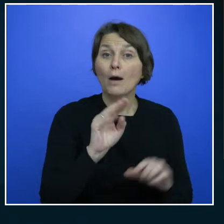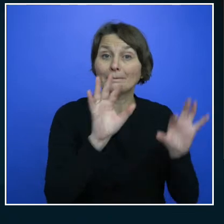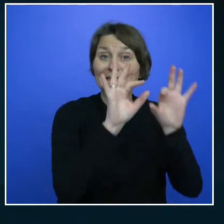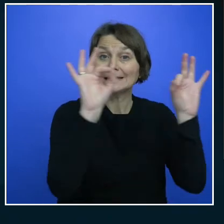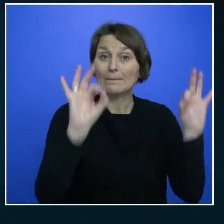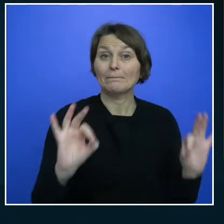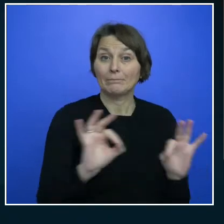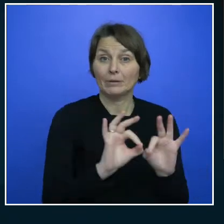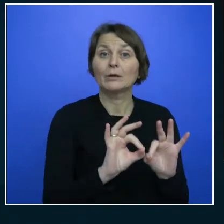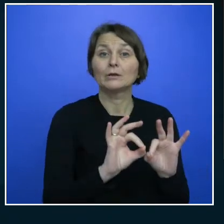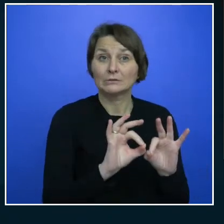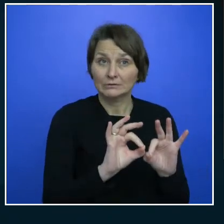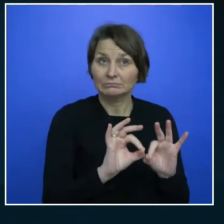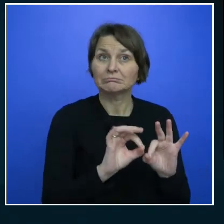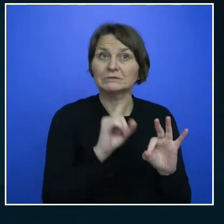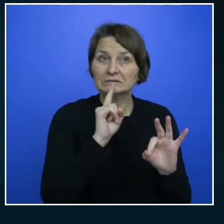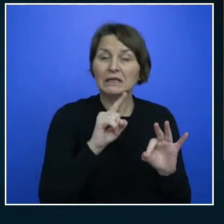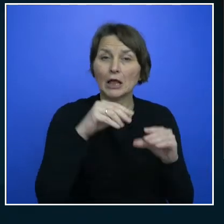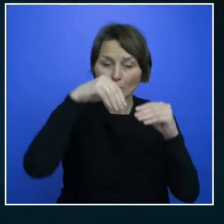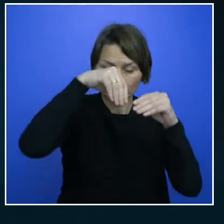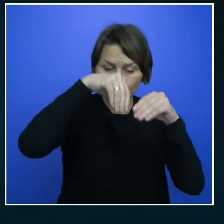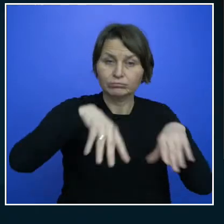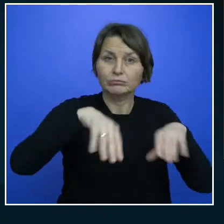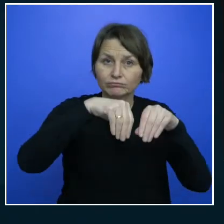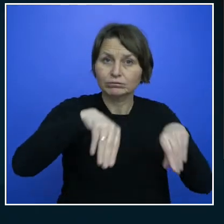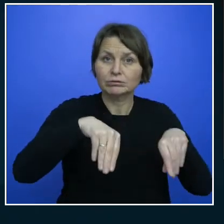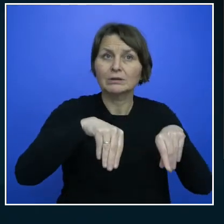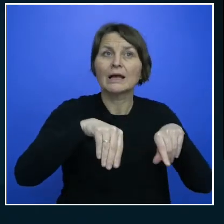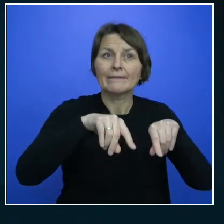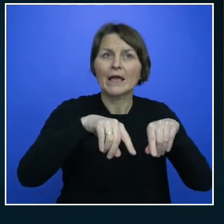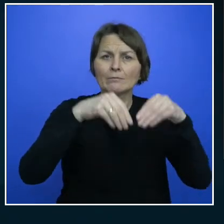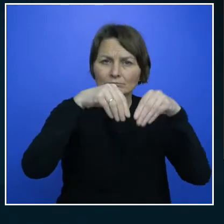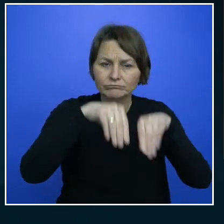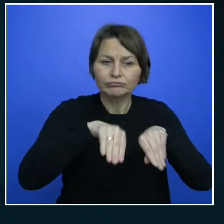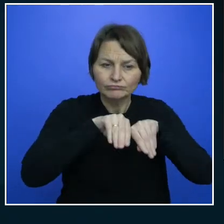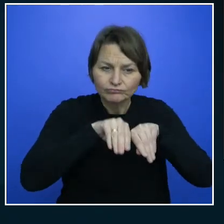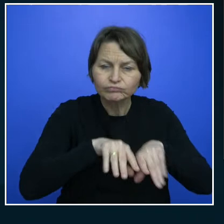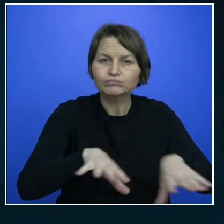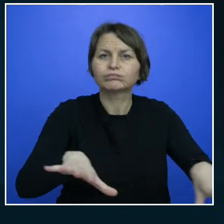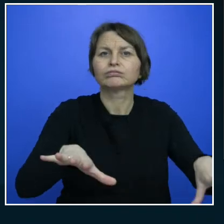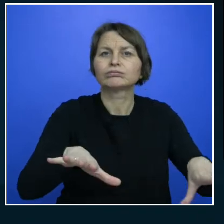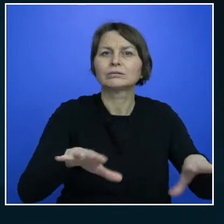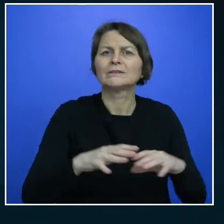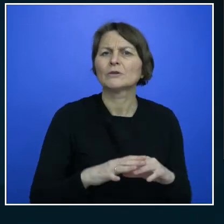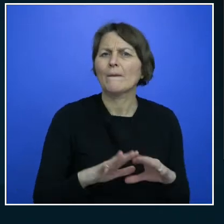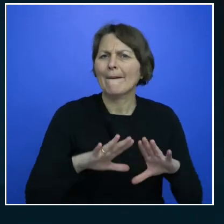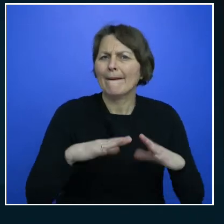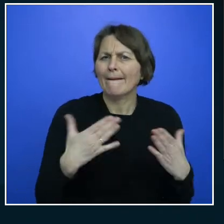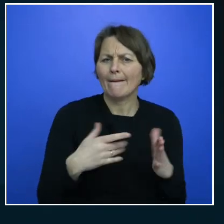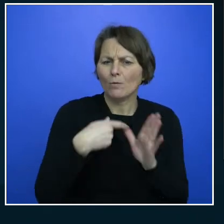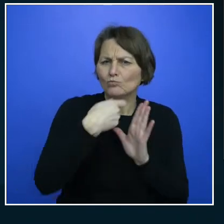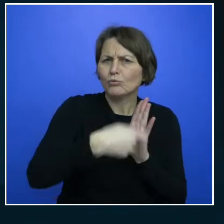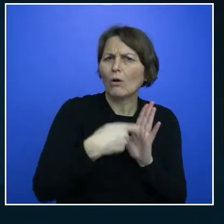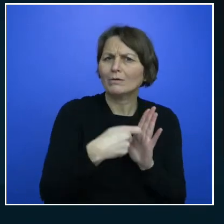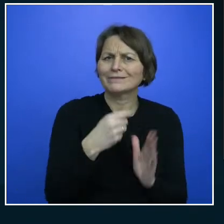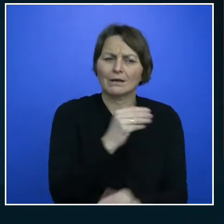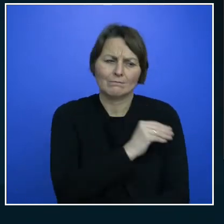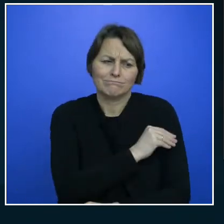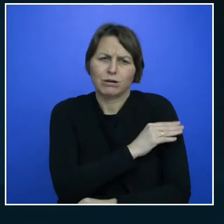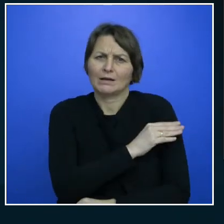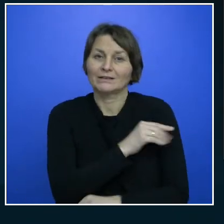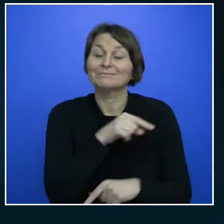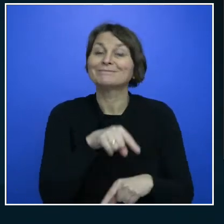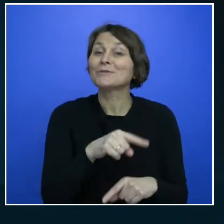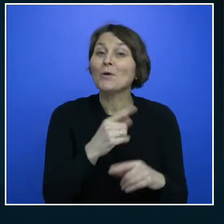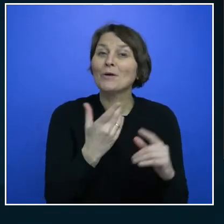Resource Manager to be able to deploy our resources in a declarative way. So what Bicep does is add an additional layer on top of the ARM